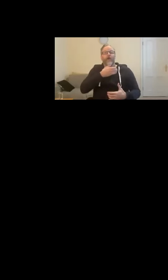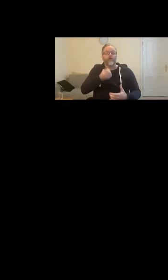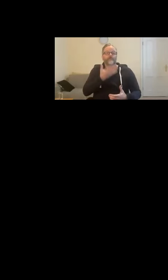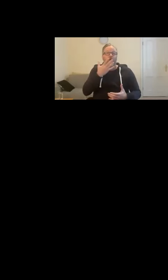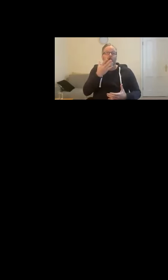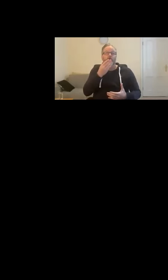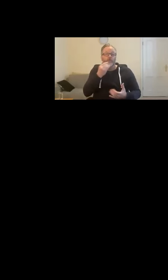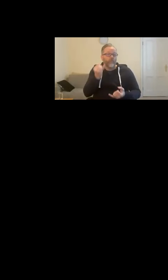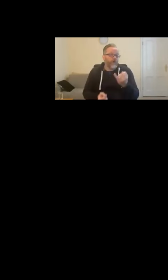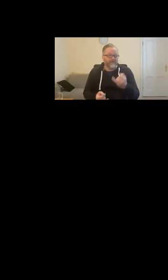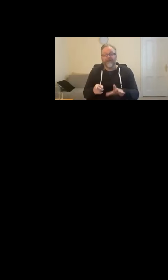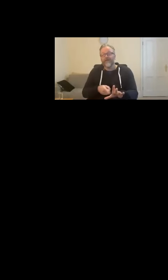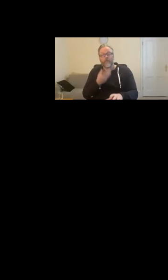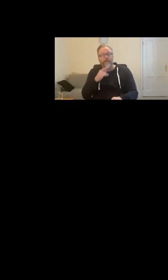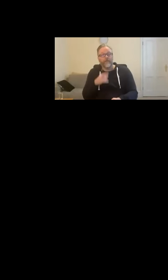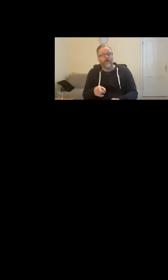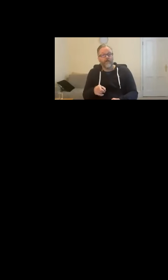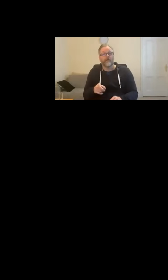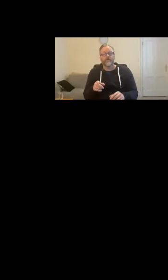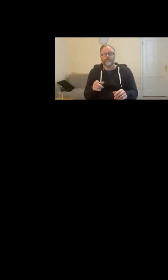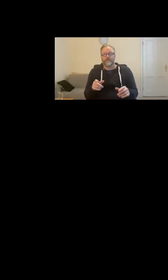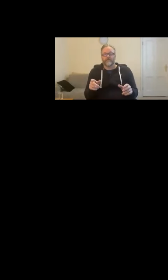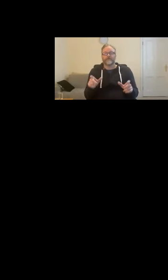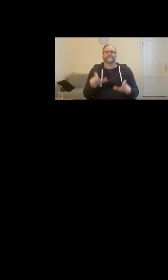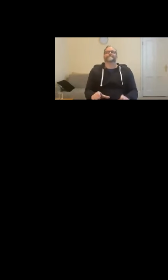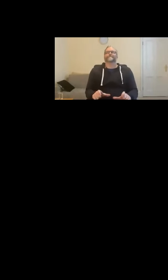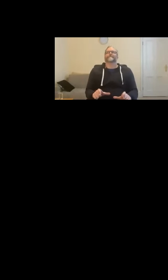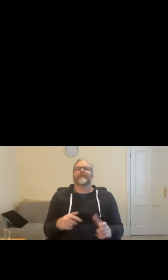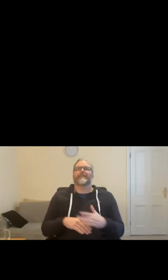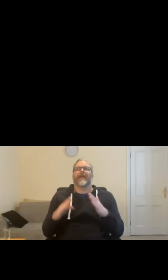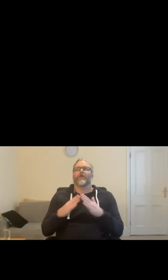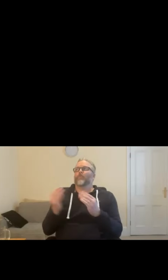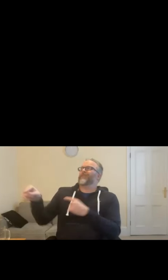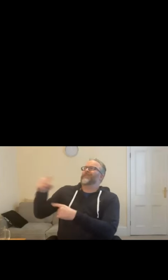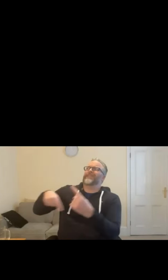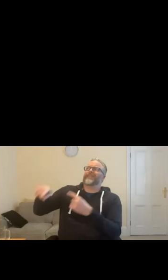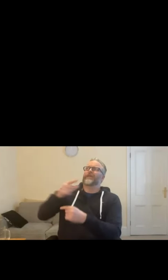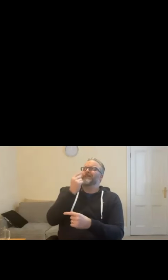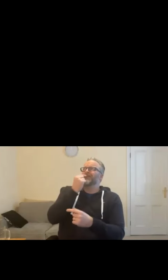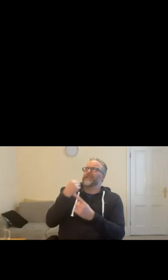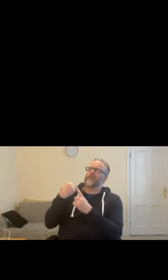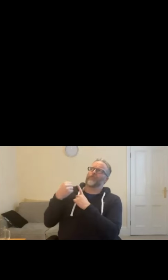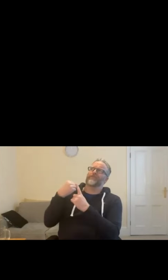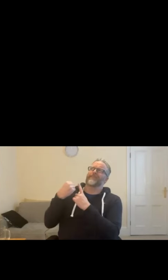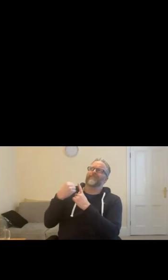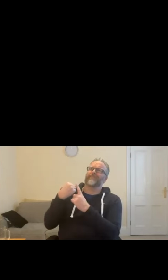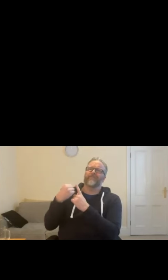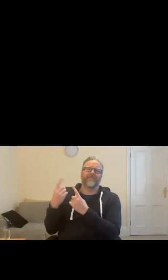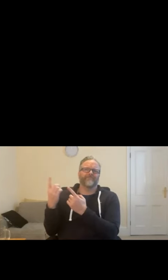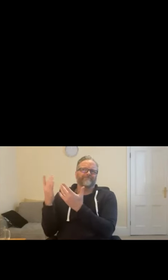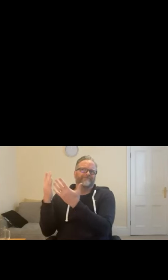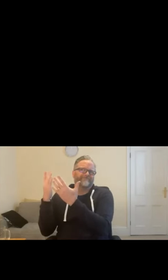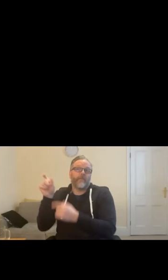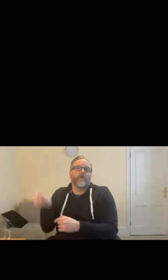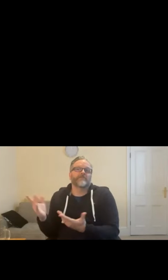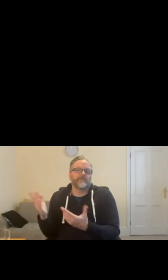and young people being confined in their house with a potentially abusive